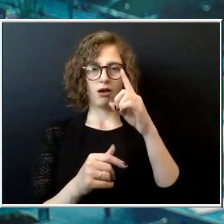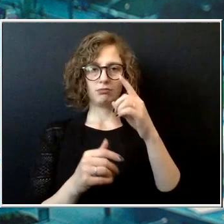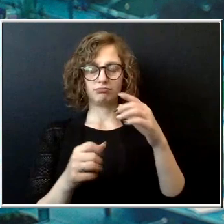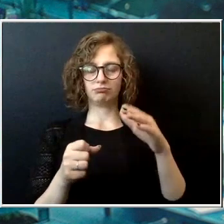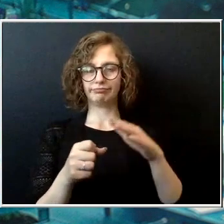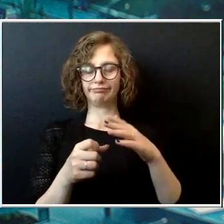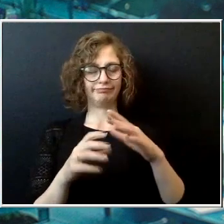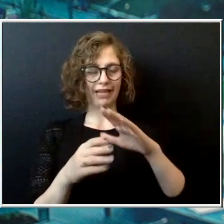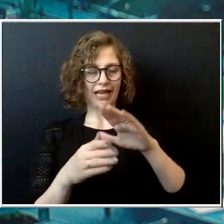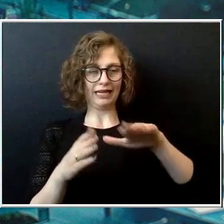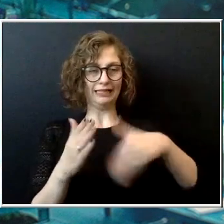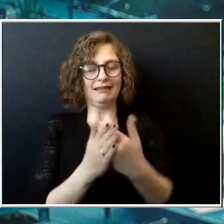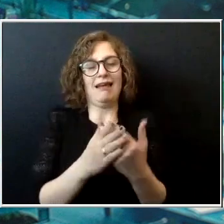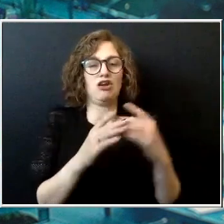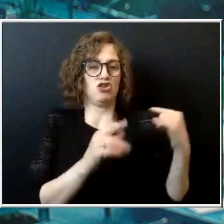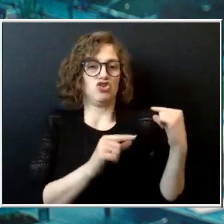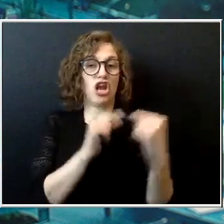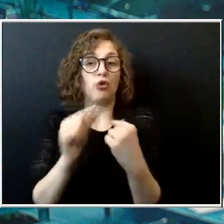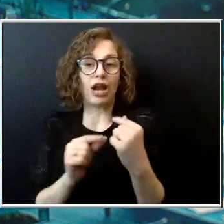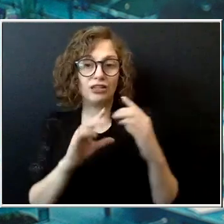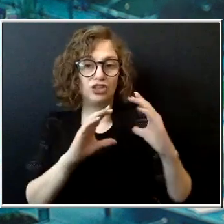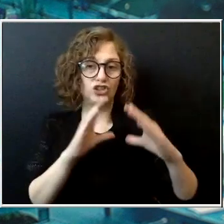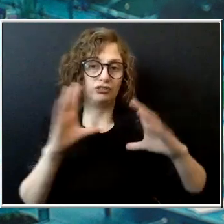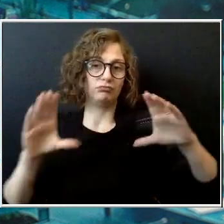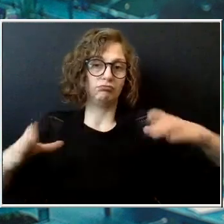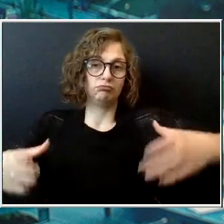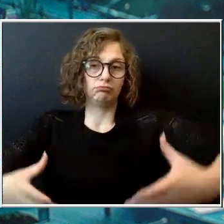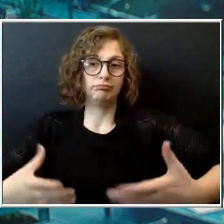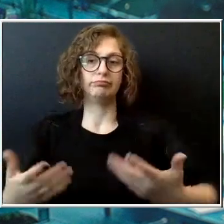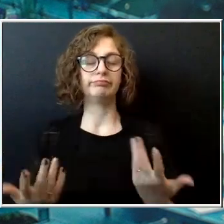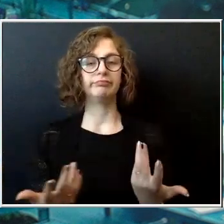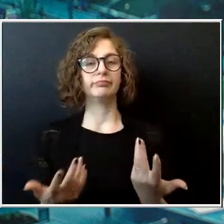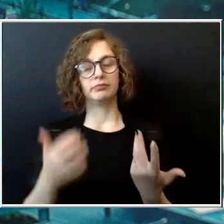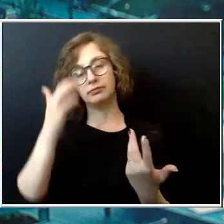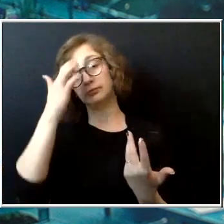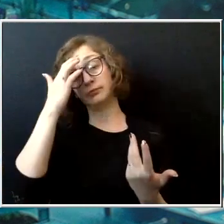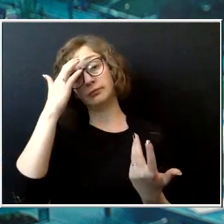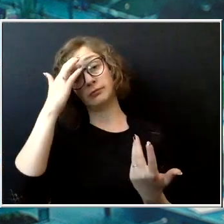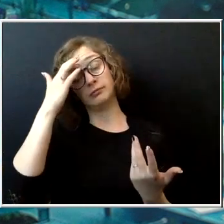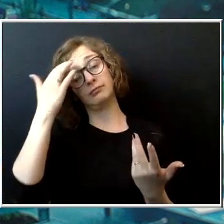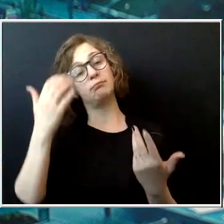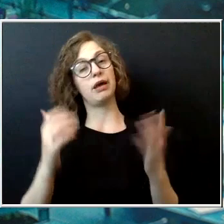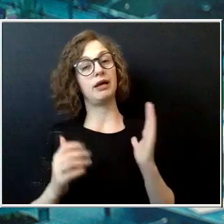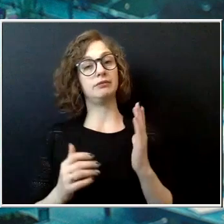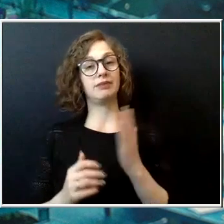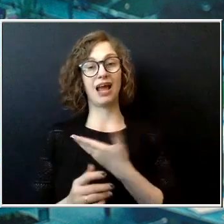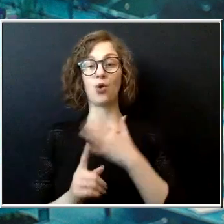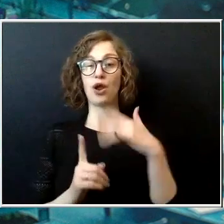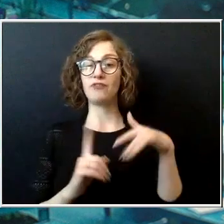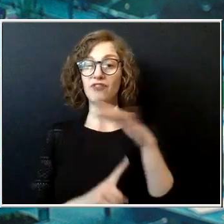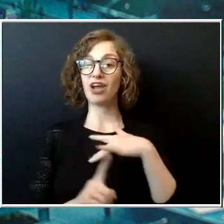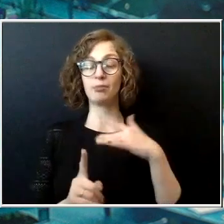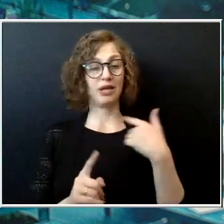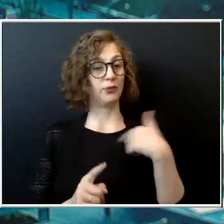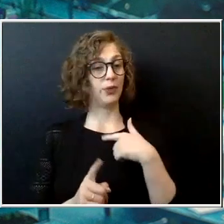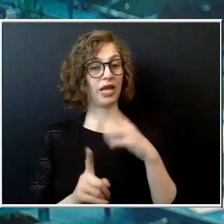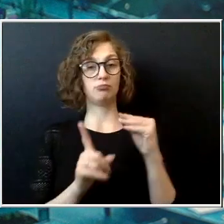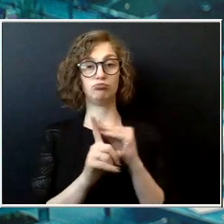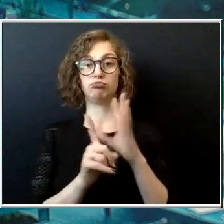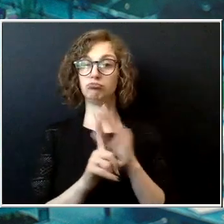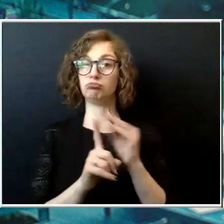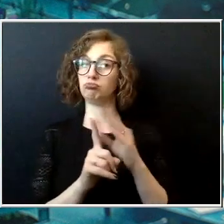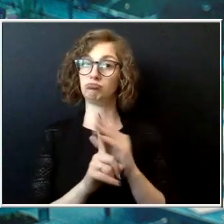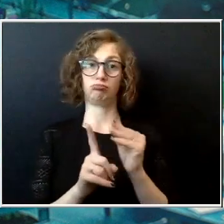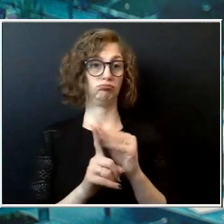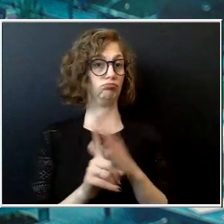diagnoses, but I do think there's a lot of things in our environment that we're exposed to, and minimizing those as much as possible, whether